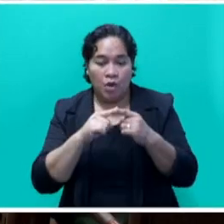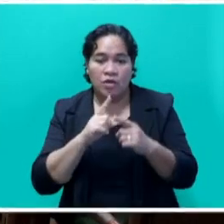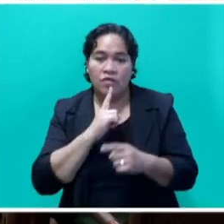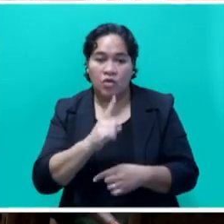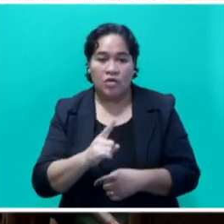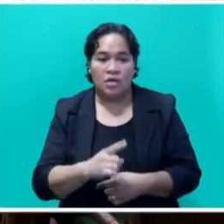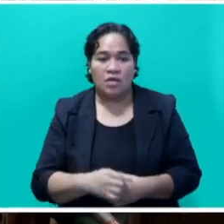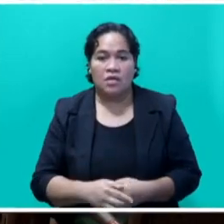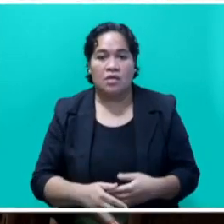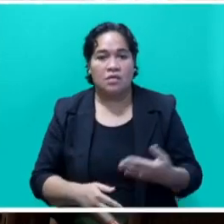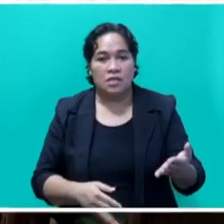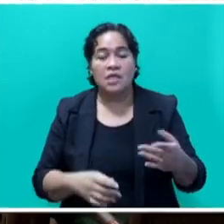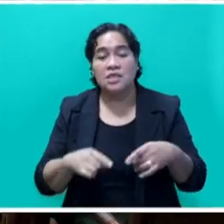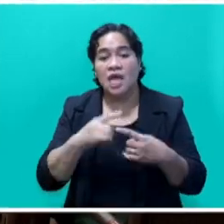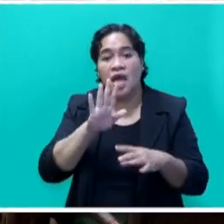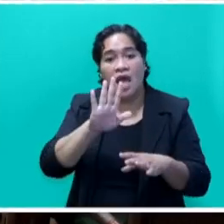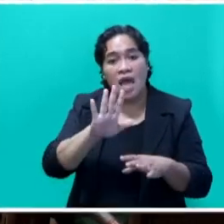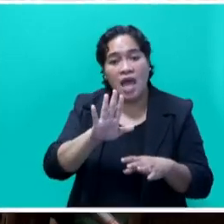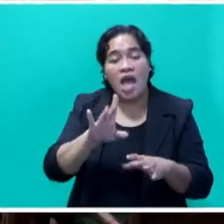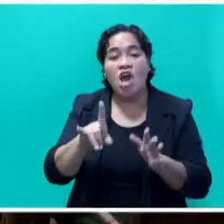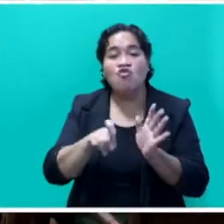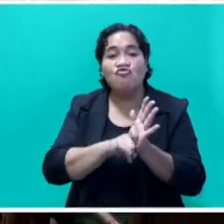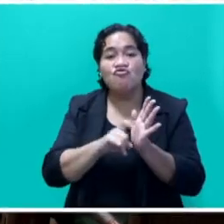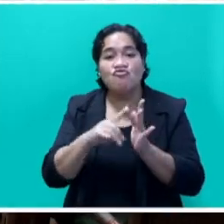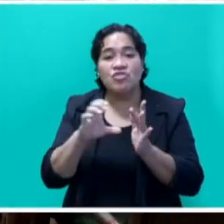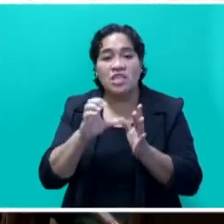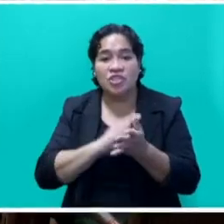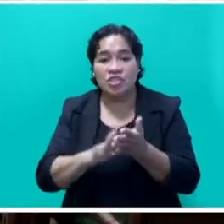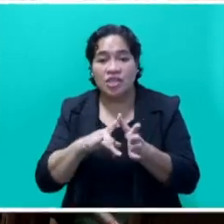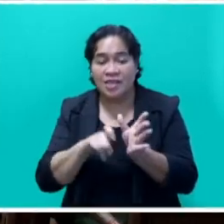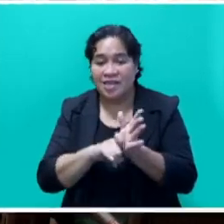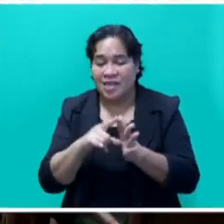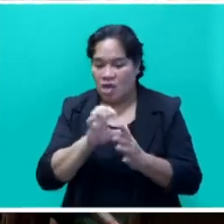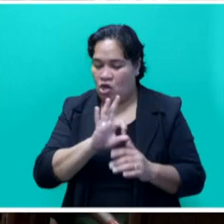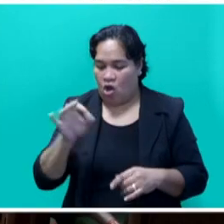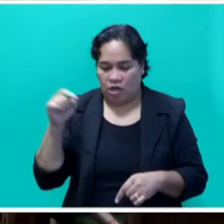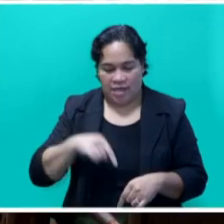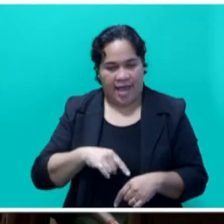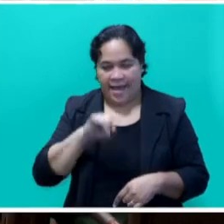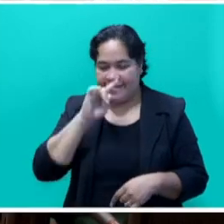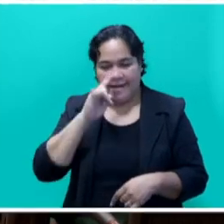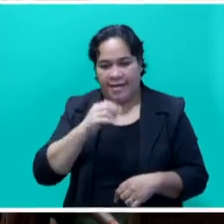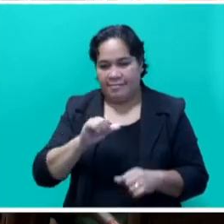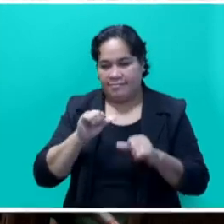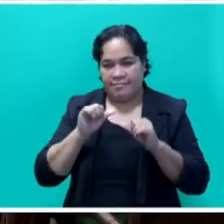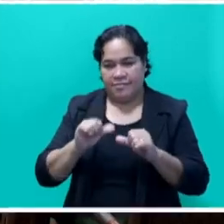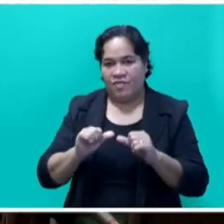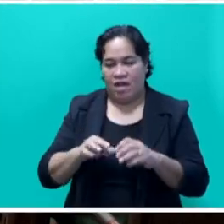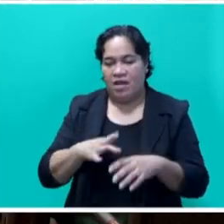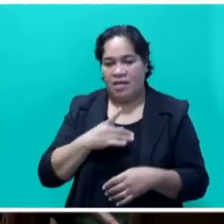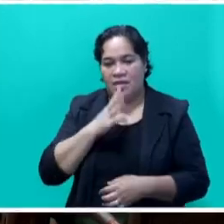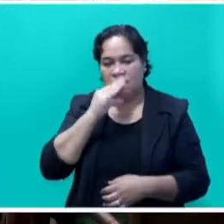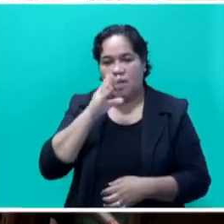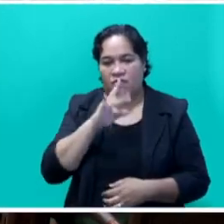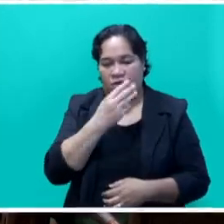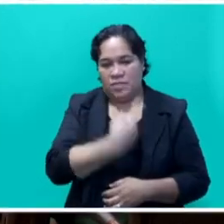floor. Mr. Richard Naidu is not here to defend, can't defend himself. Honourable Speaker is not here. So